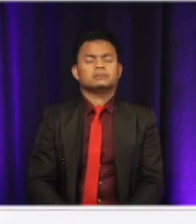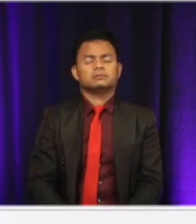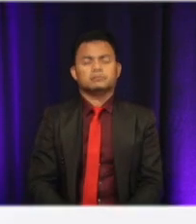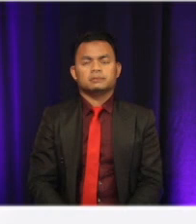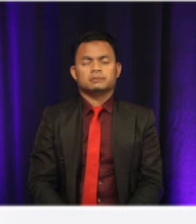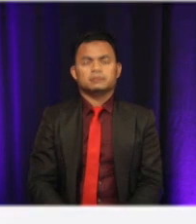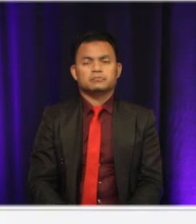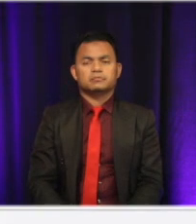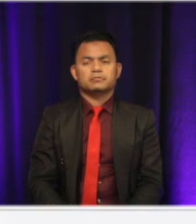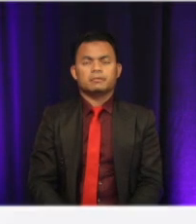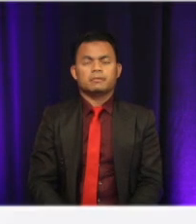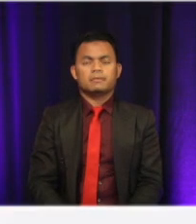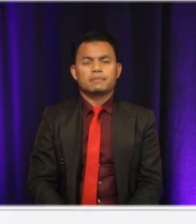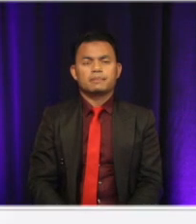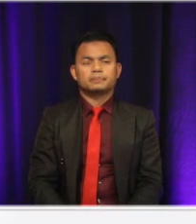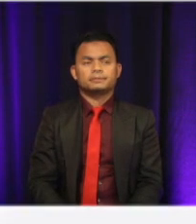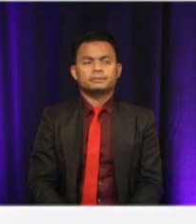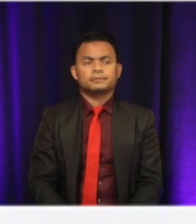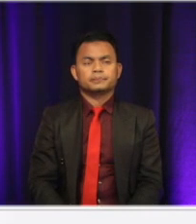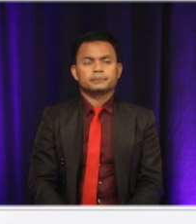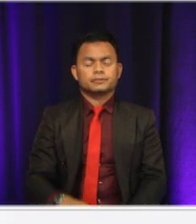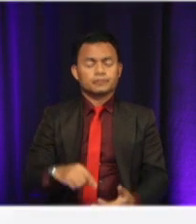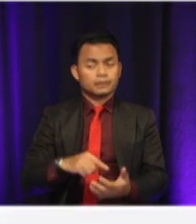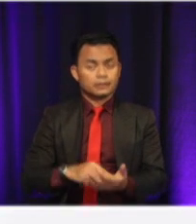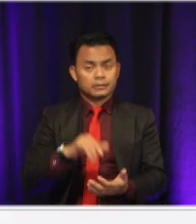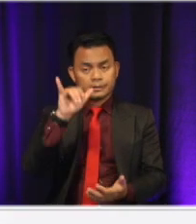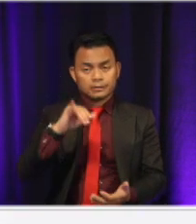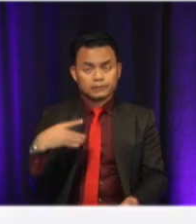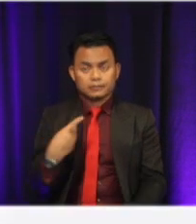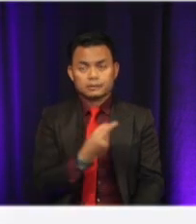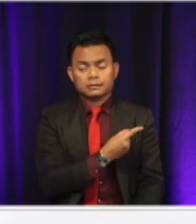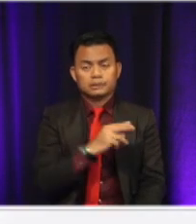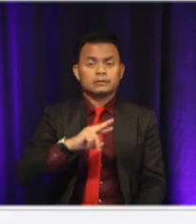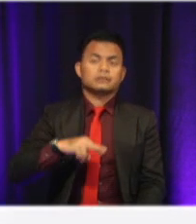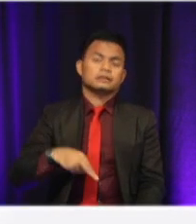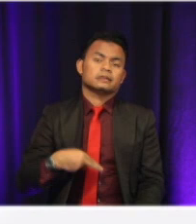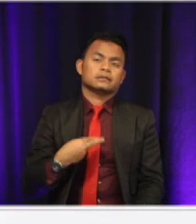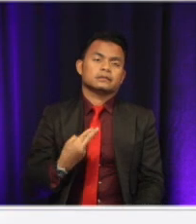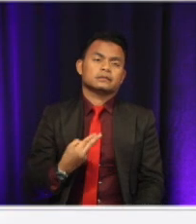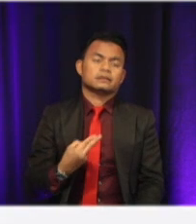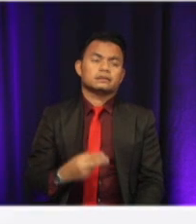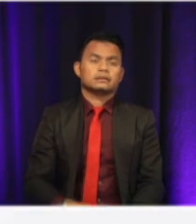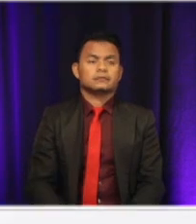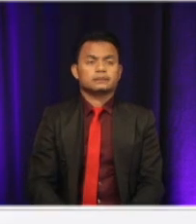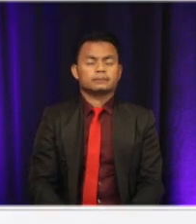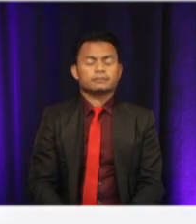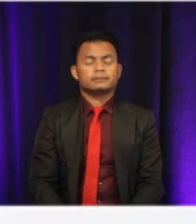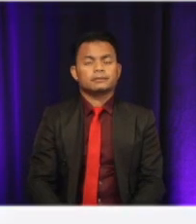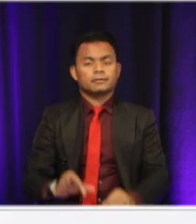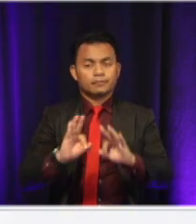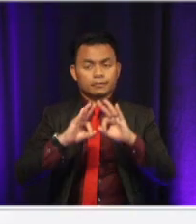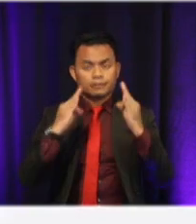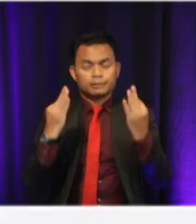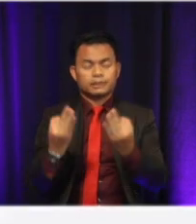DNA. Those who we feel are dear to our hearts, we will consider family.